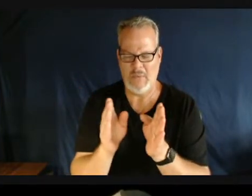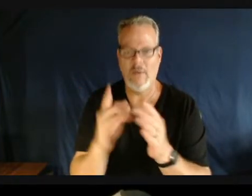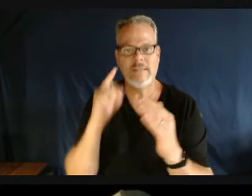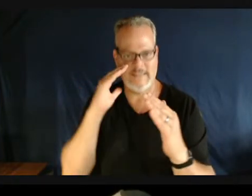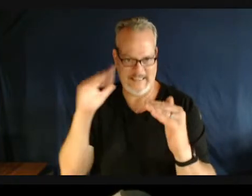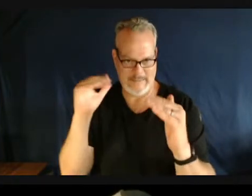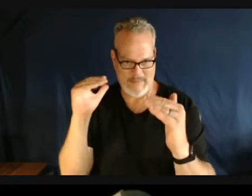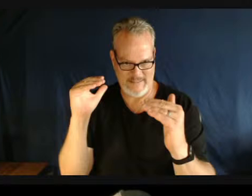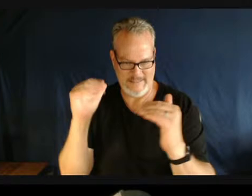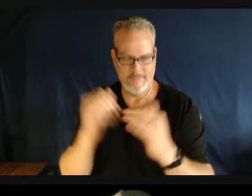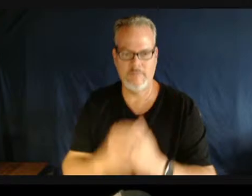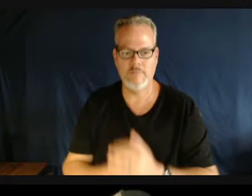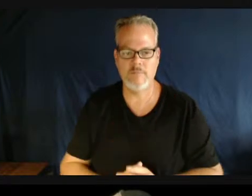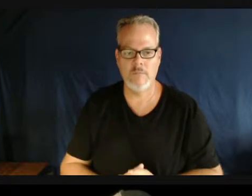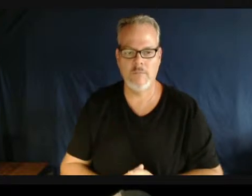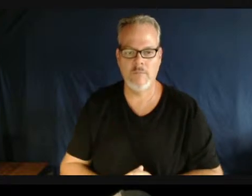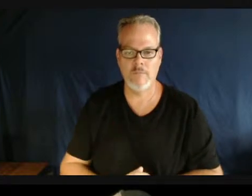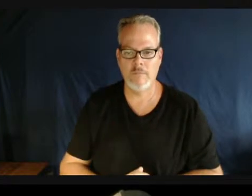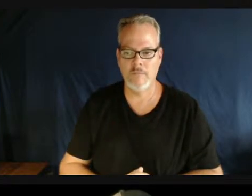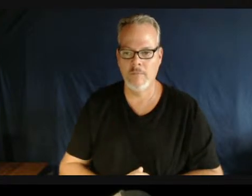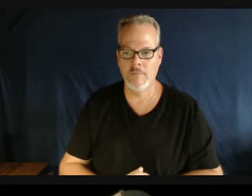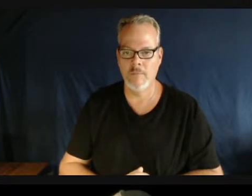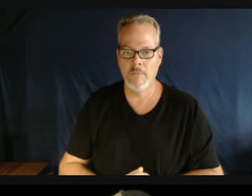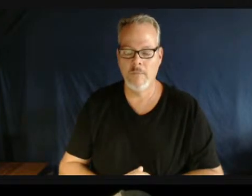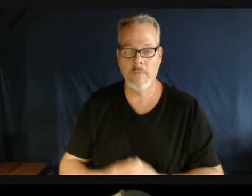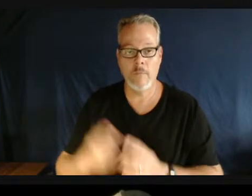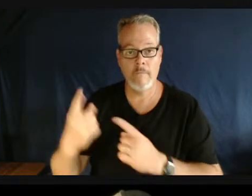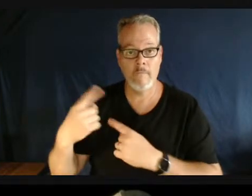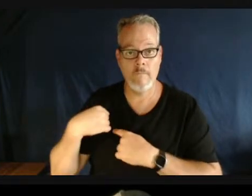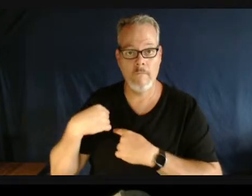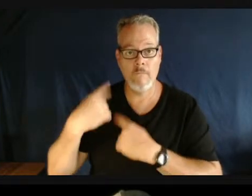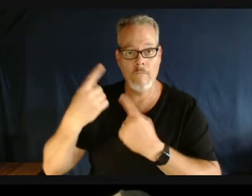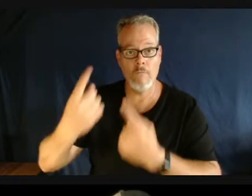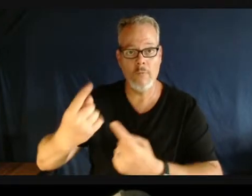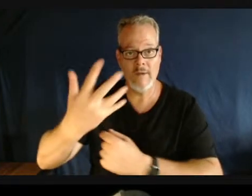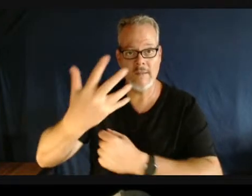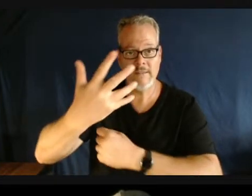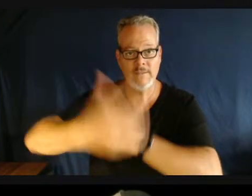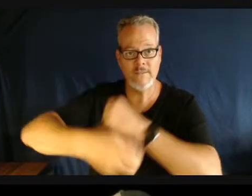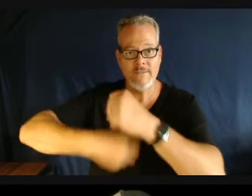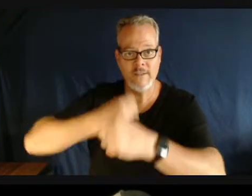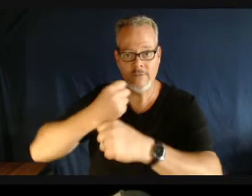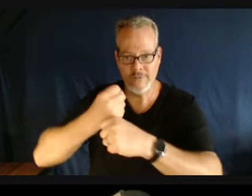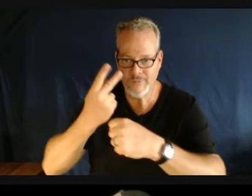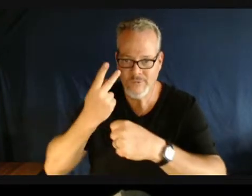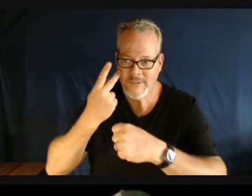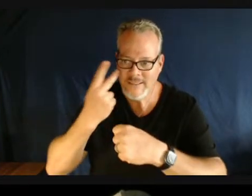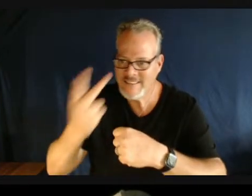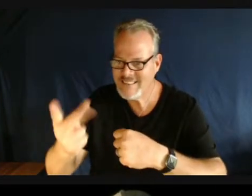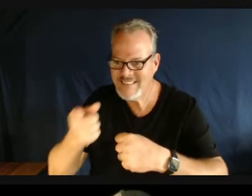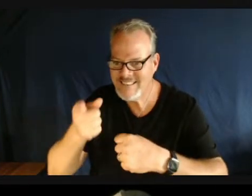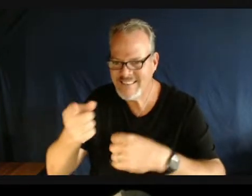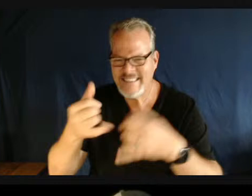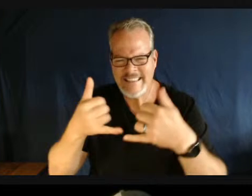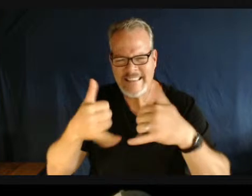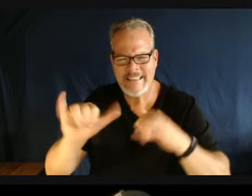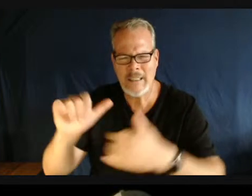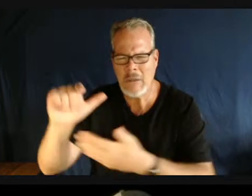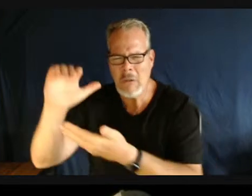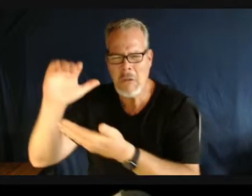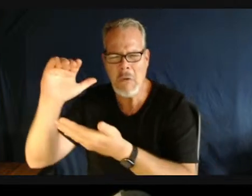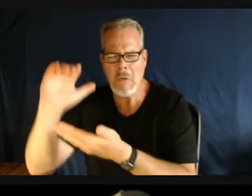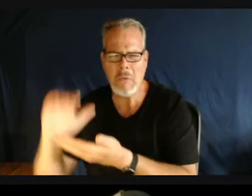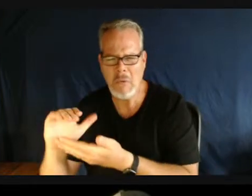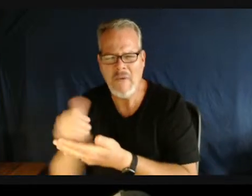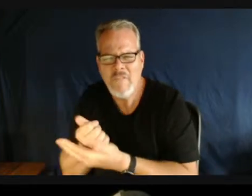than the previous month. Over the past 5 years, we can see that we're still at very low earthquakes per month compared to the